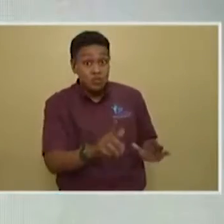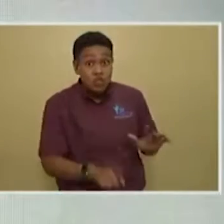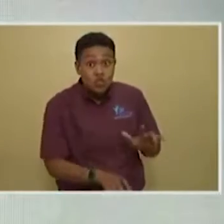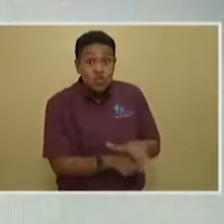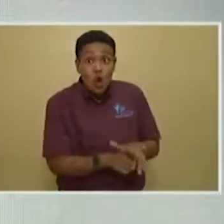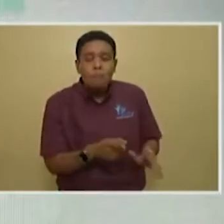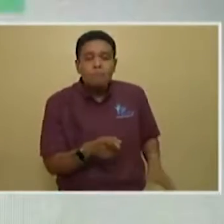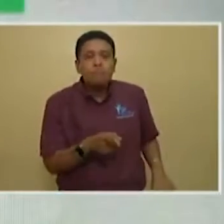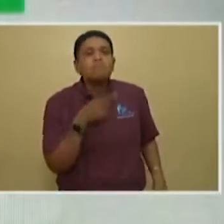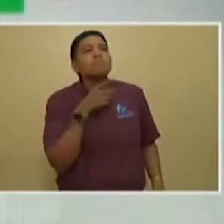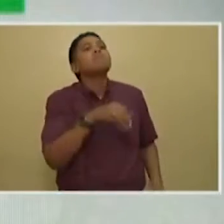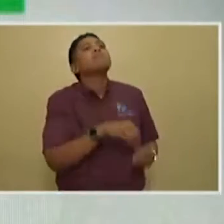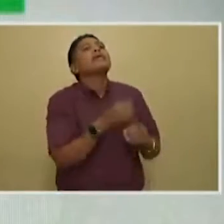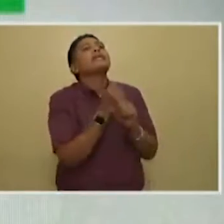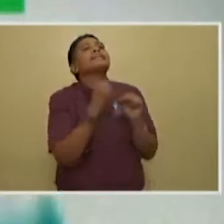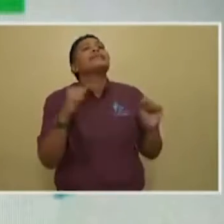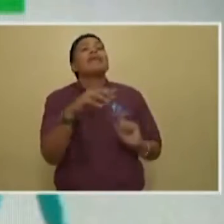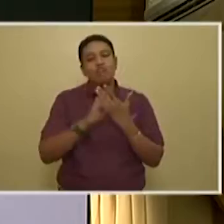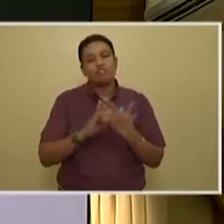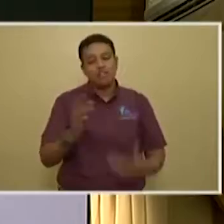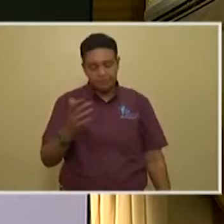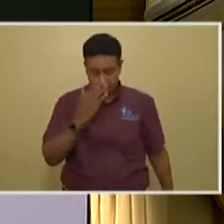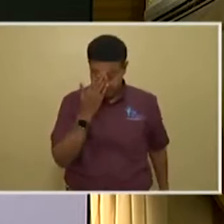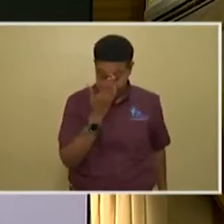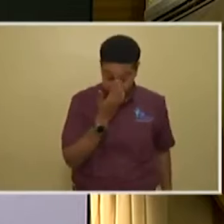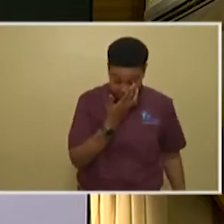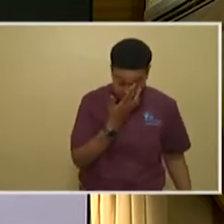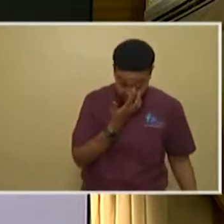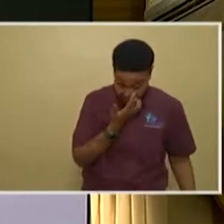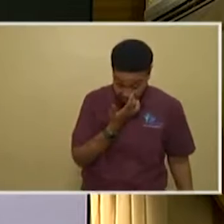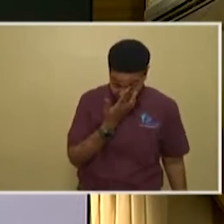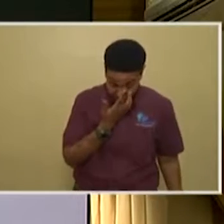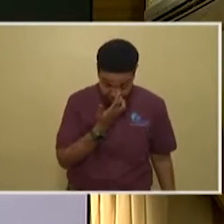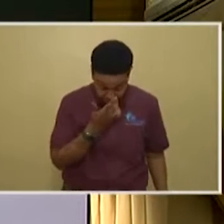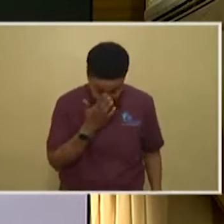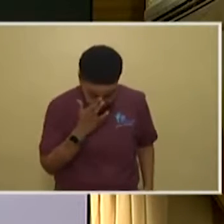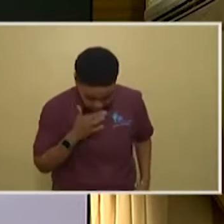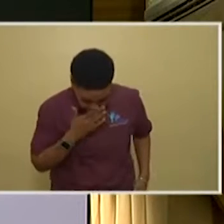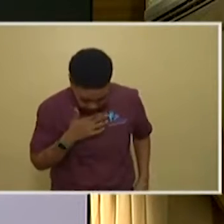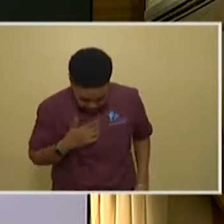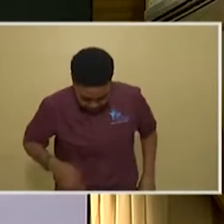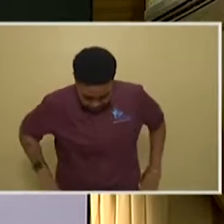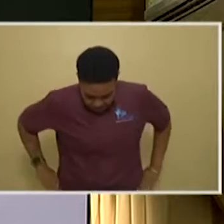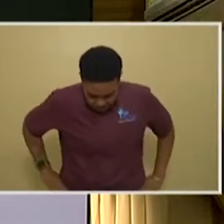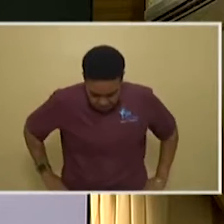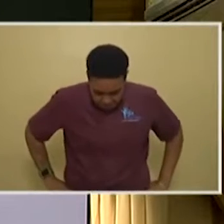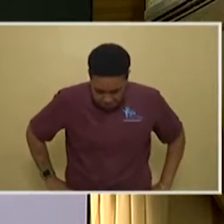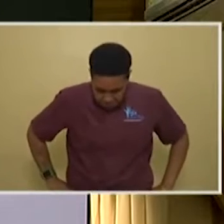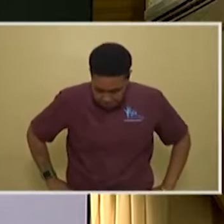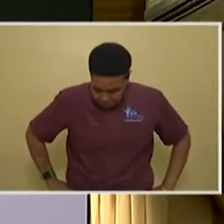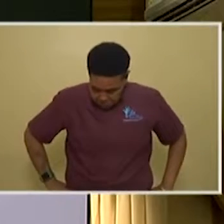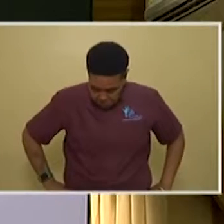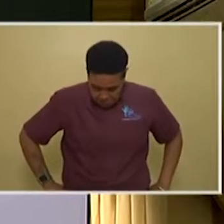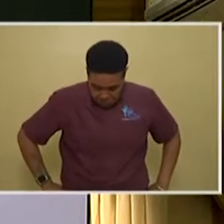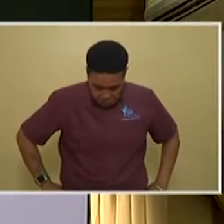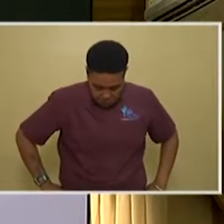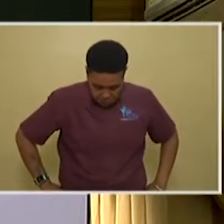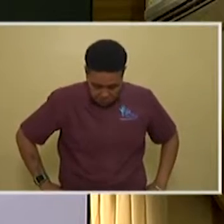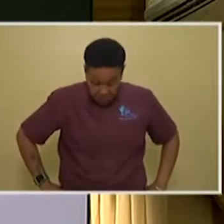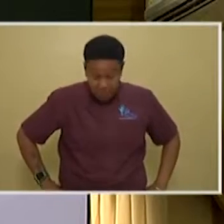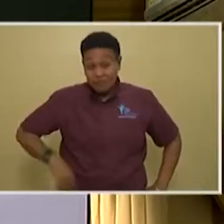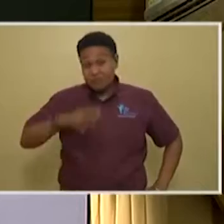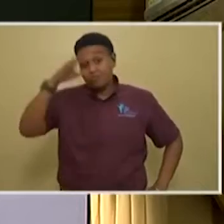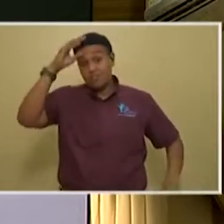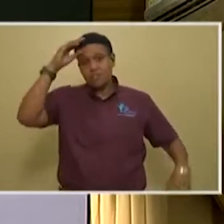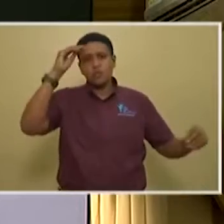up, they're in a safe environment. Parents and students will be very happy to know that there's an active task